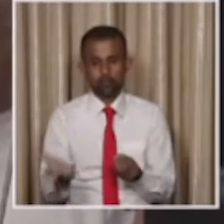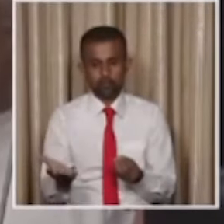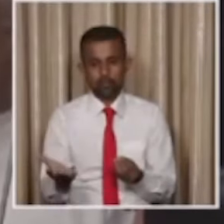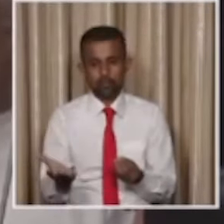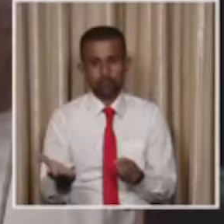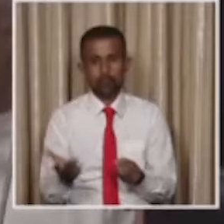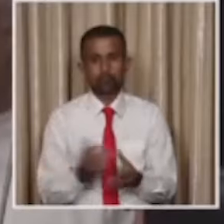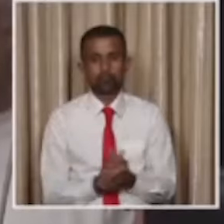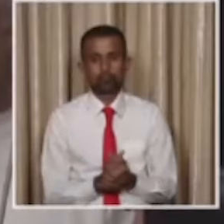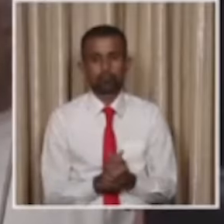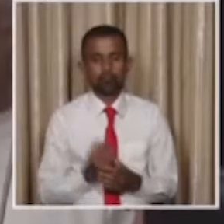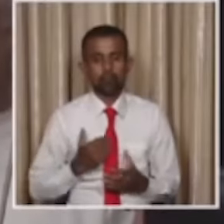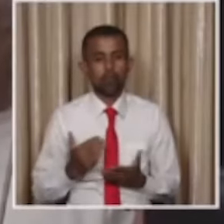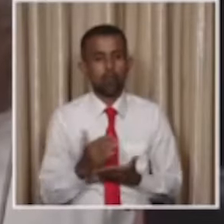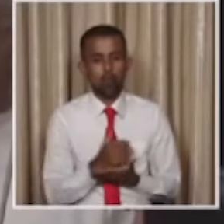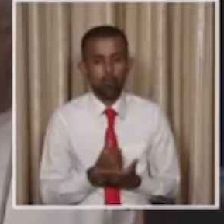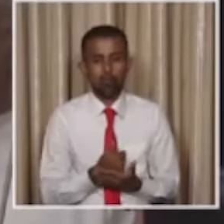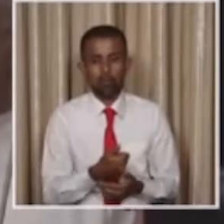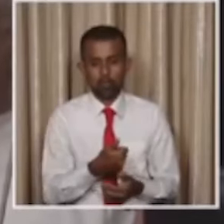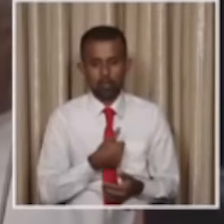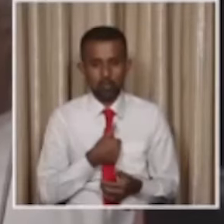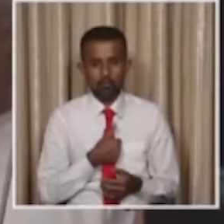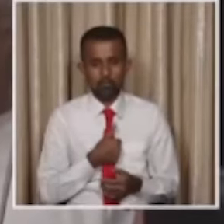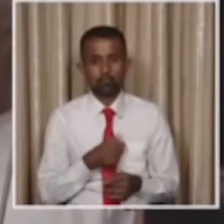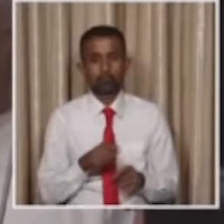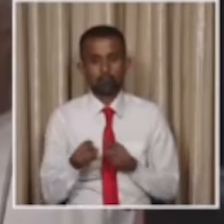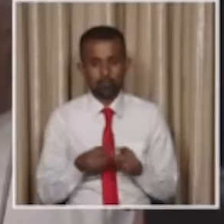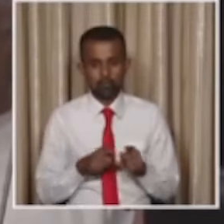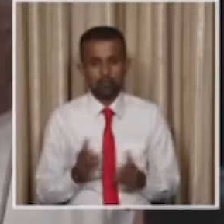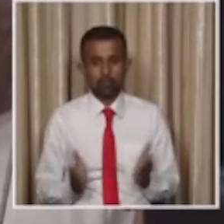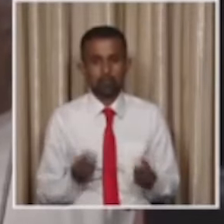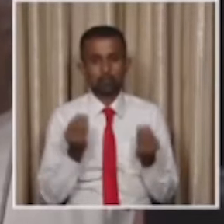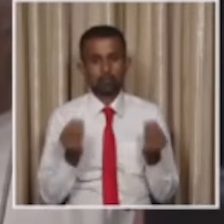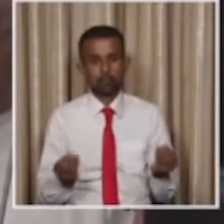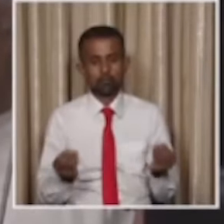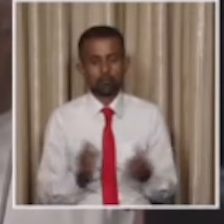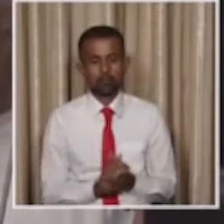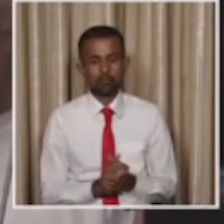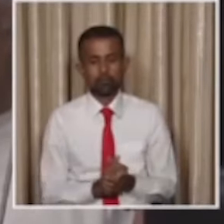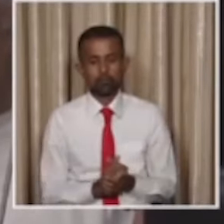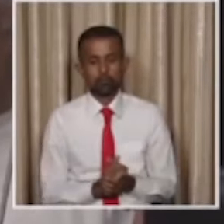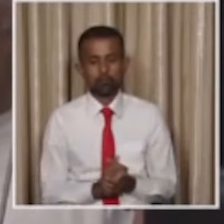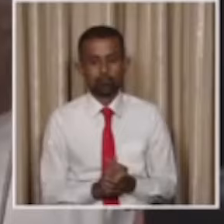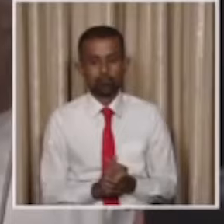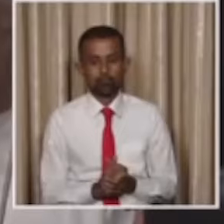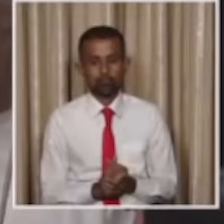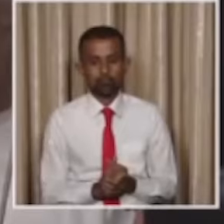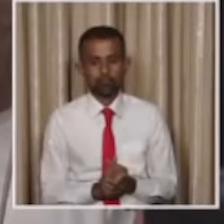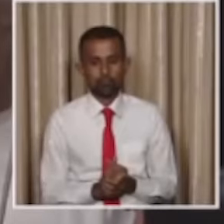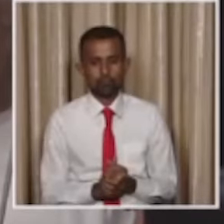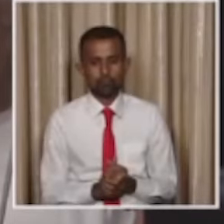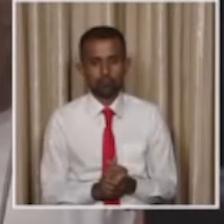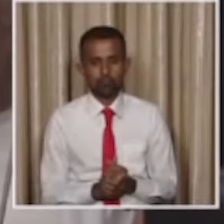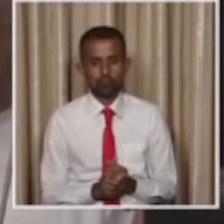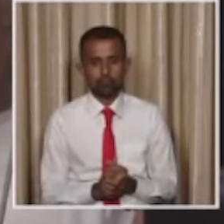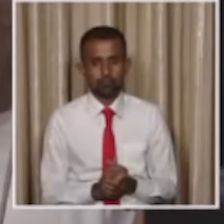we all agree. Whether it's health service or education or employment, you can't discriminate. But it's about women's rights.